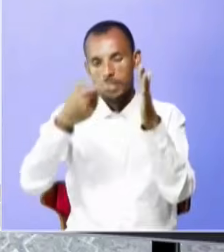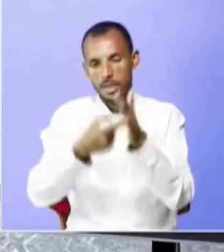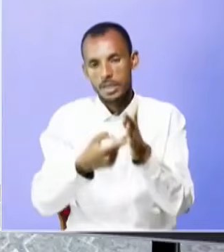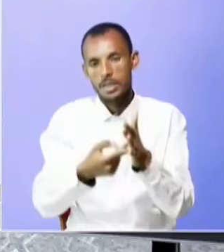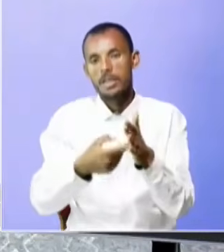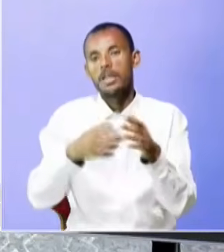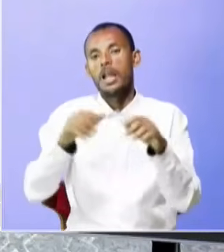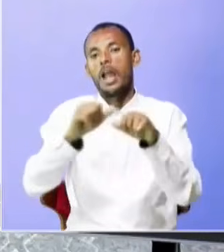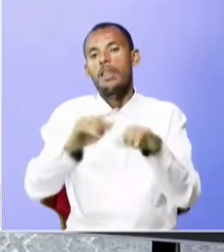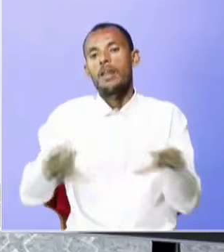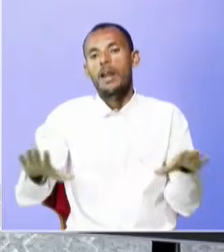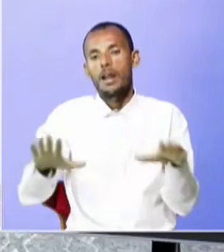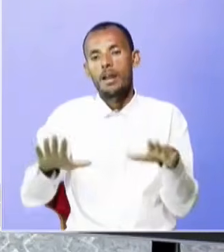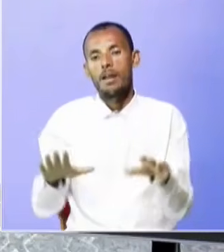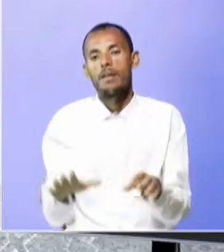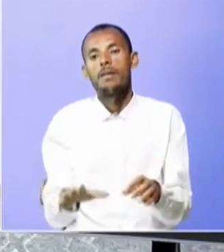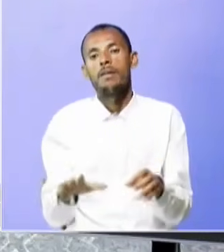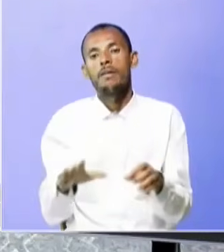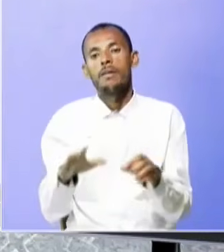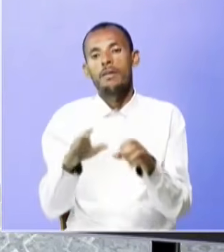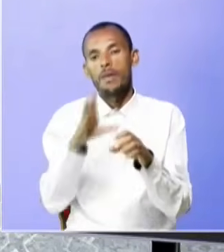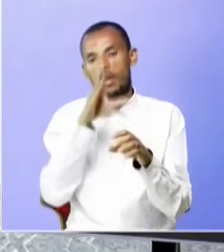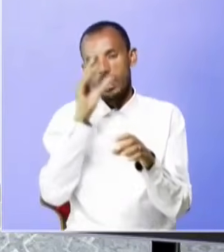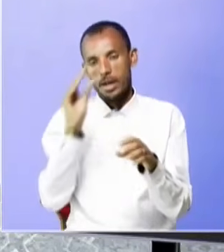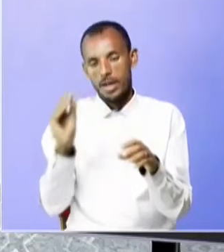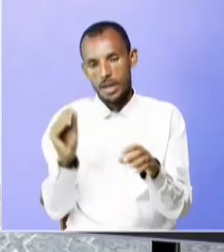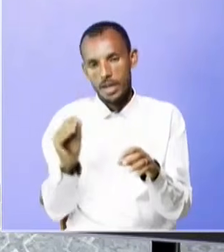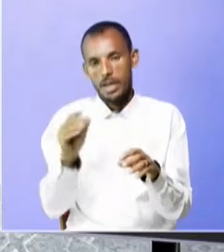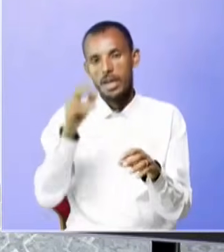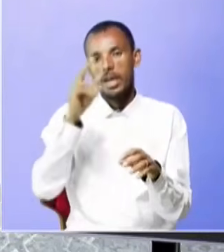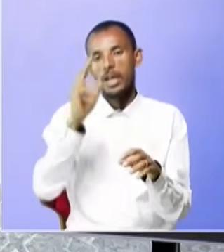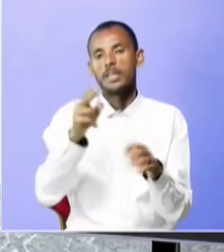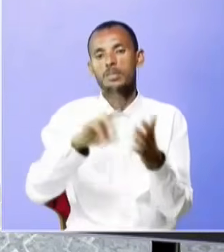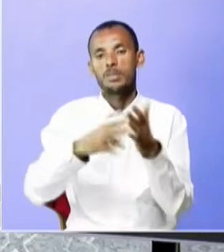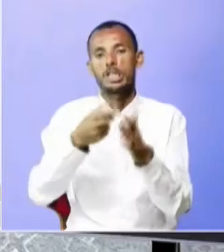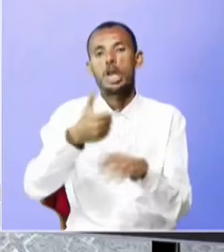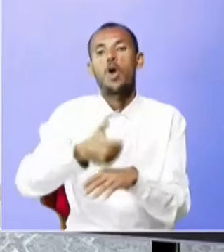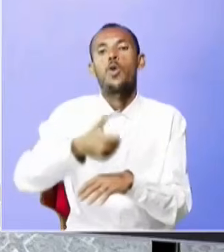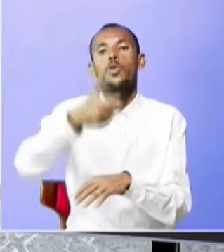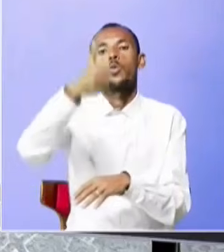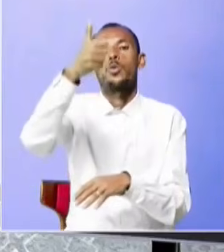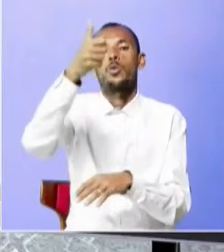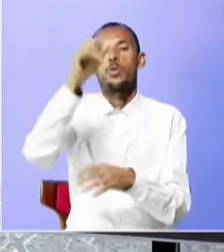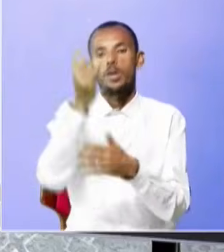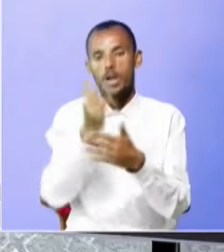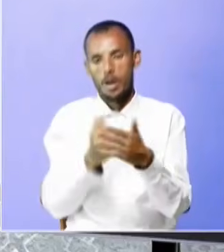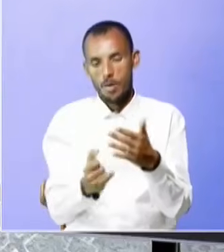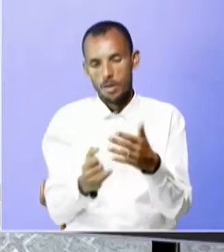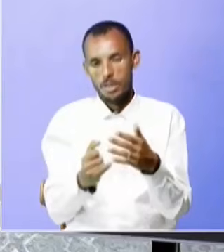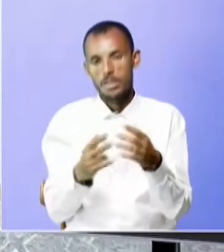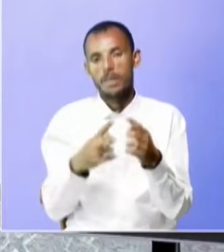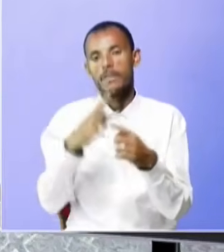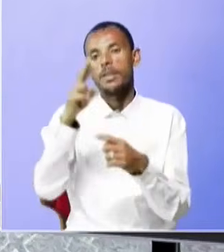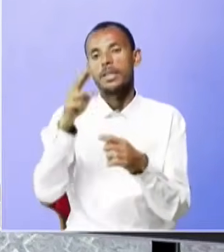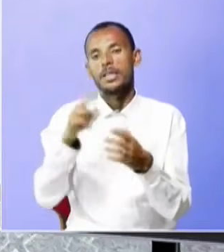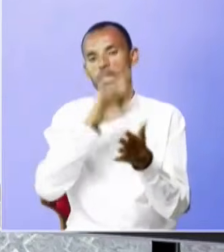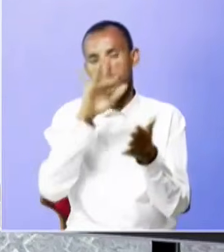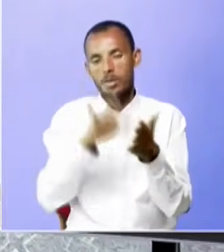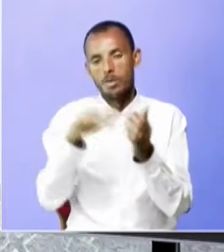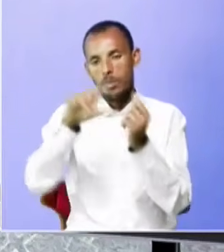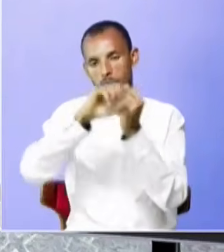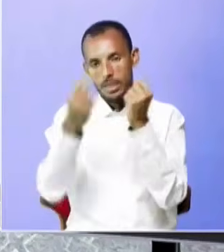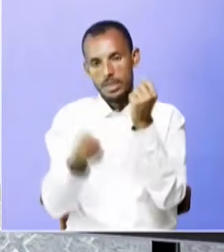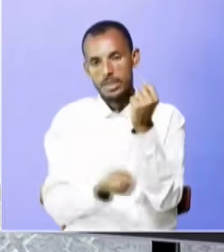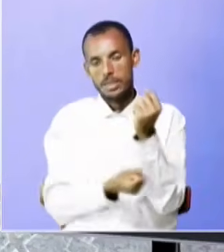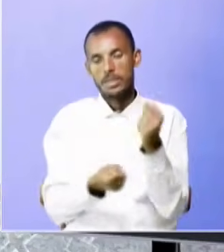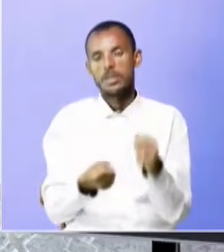lateral face, and this h is the altitude drawn from the vertex to the center of the base.